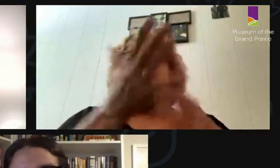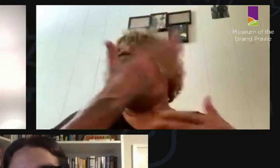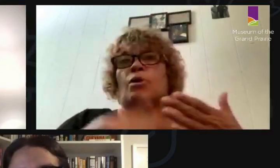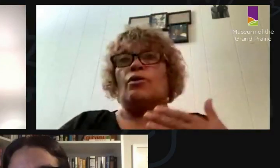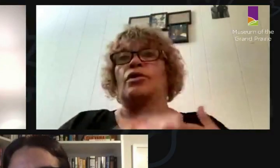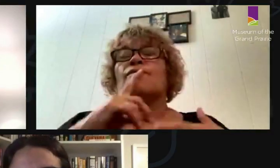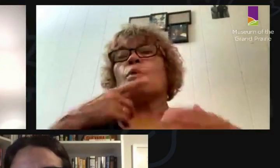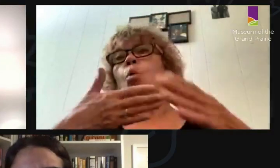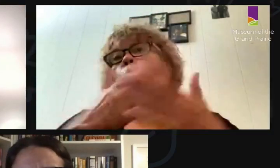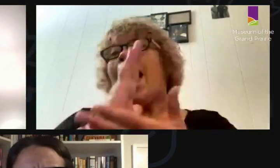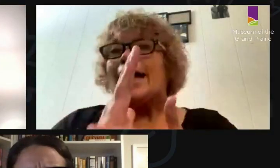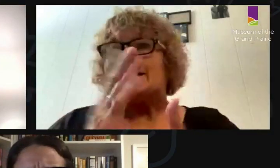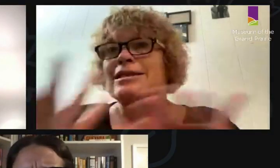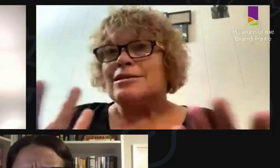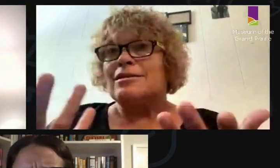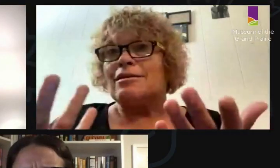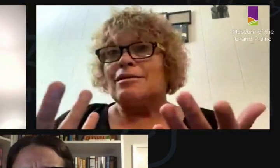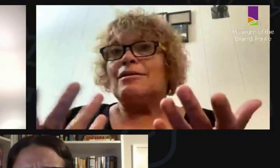in a lot of,